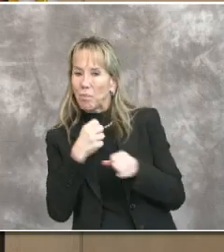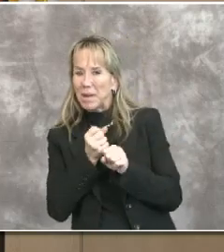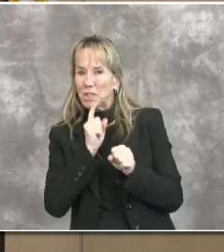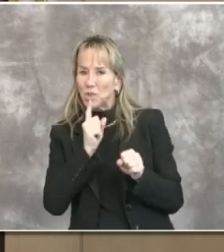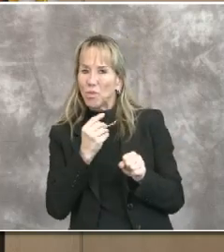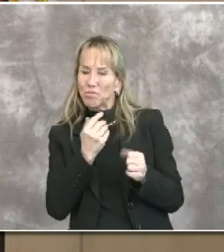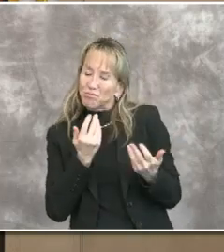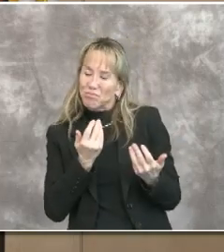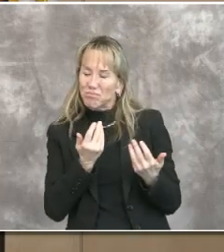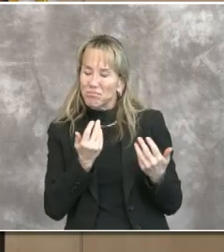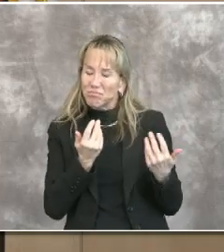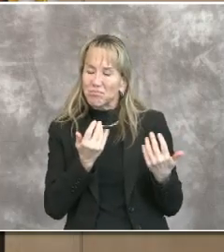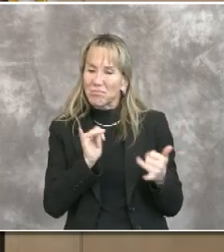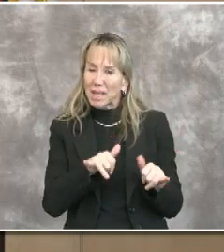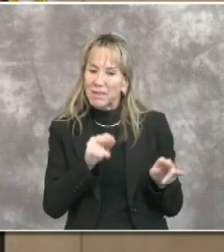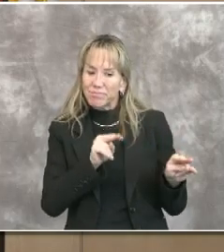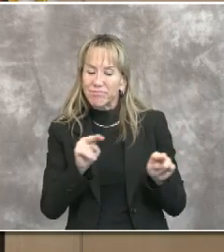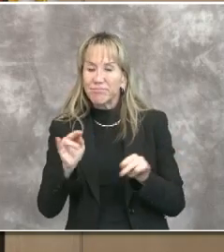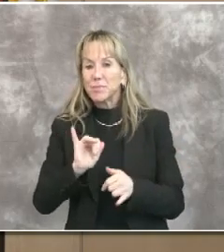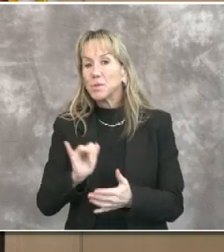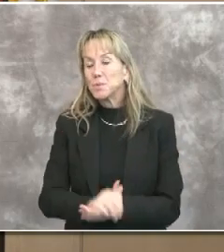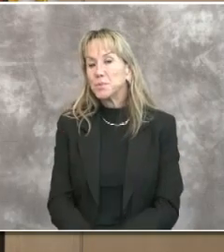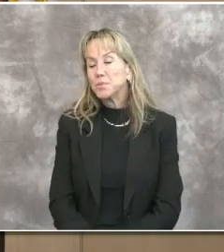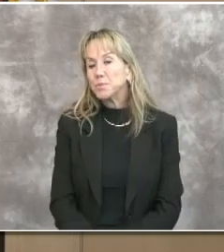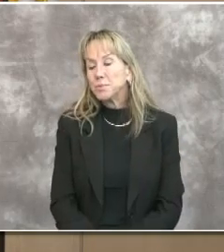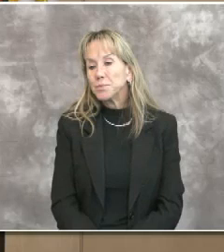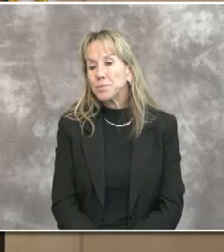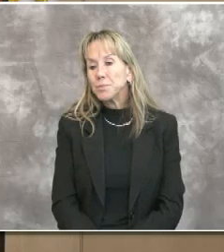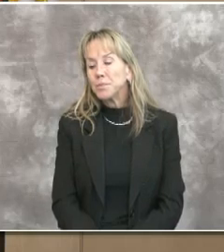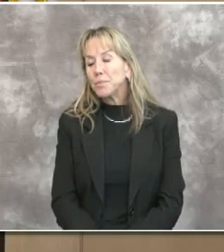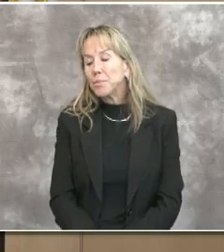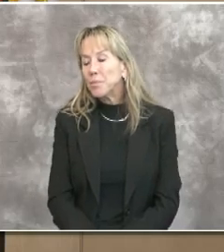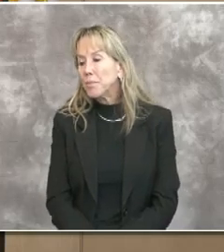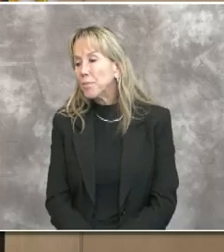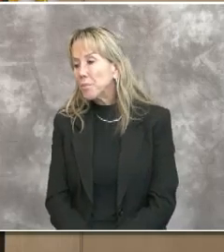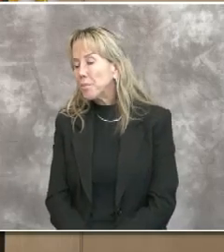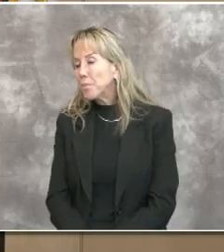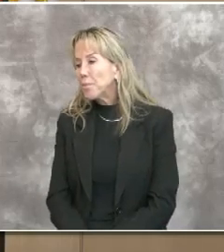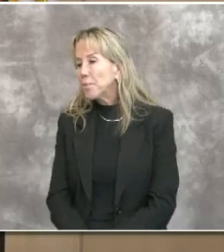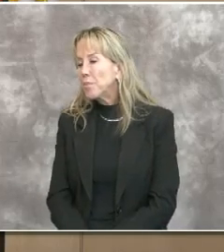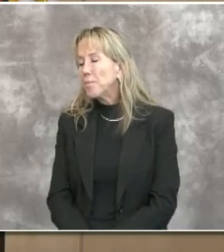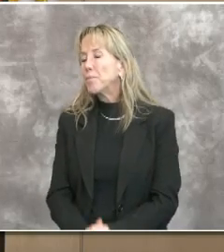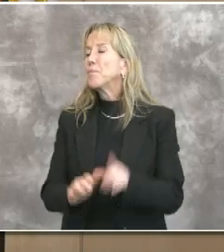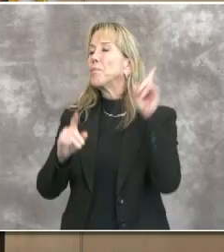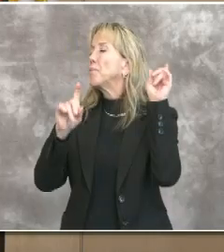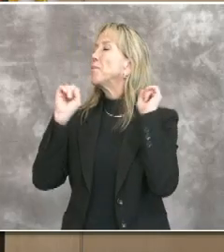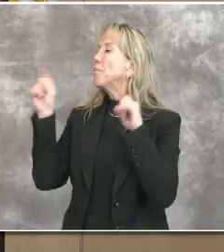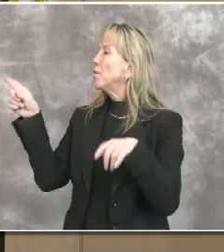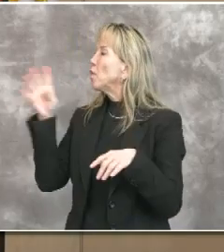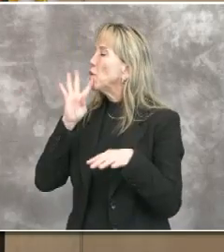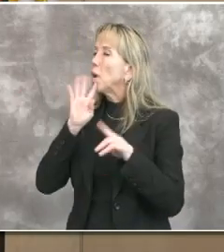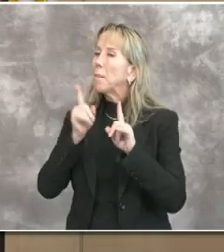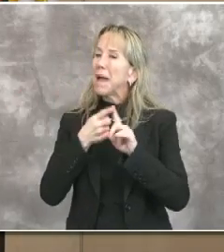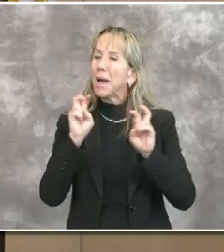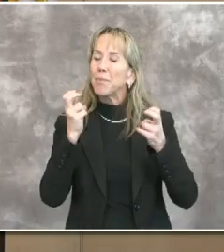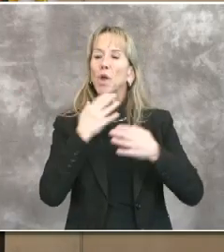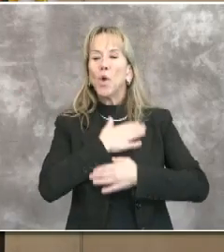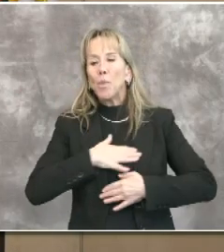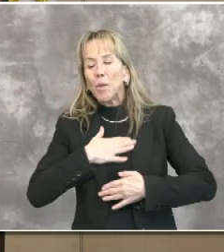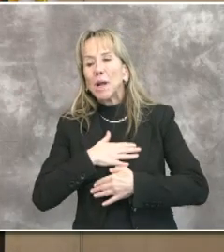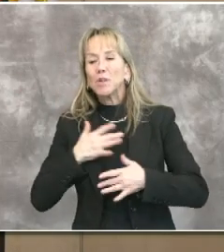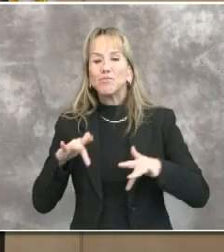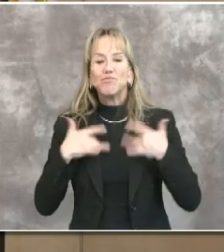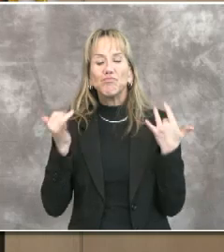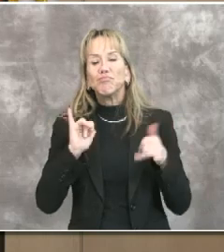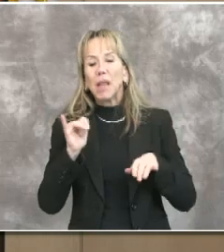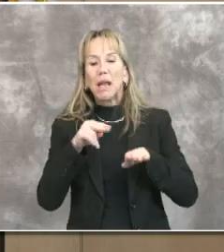you. And then just to follow up on something you guys were talking about, mentioning easing restrictions on recreational activities like surfing and boating,